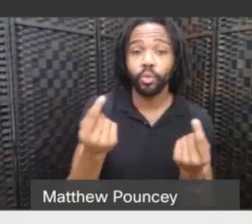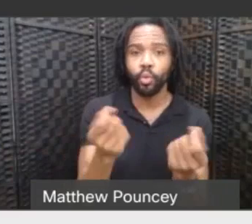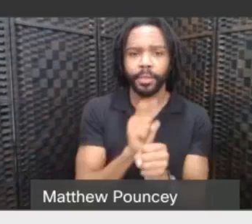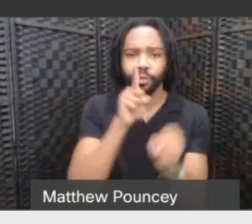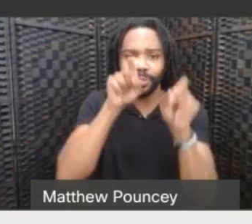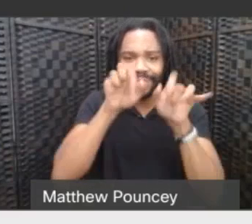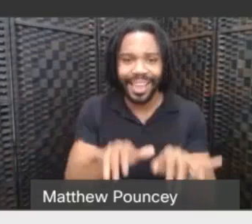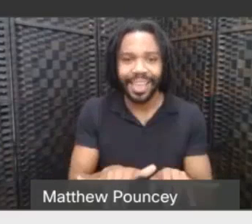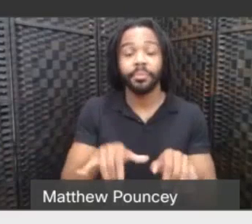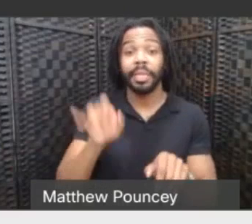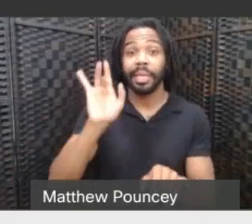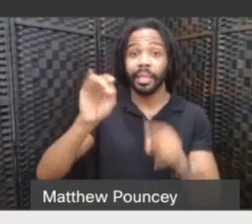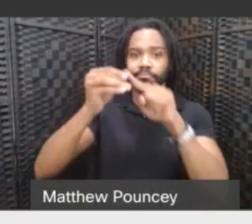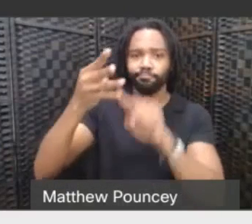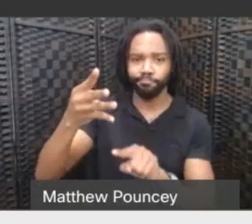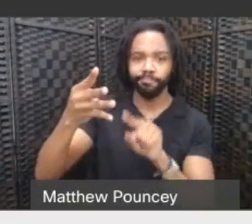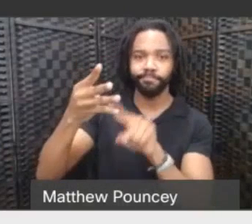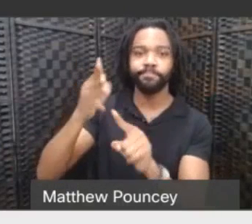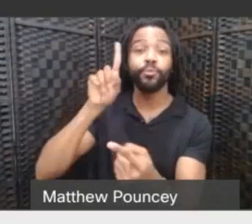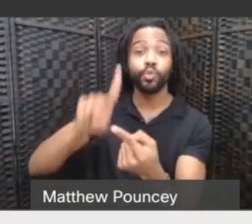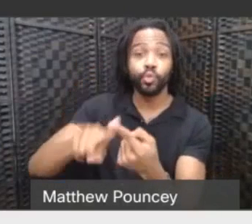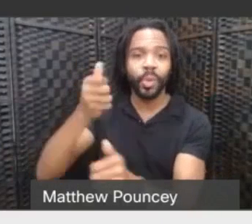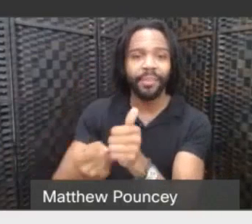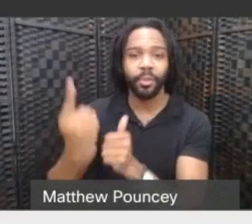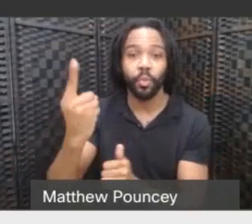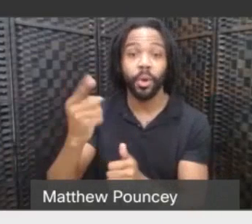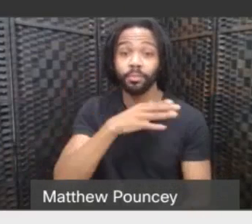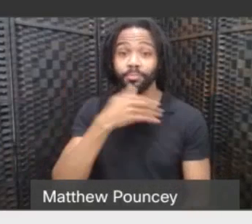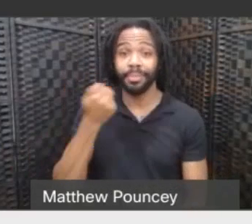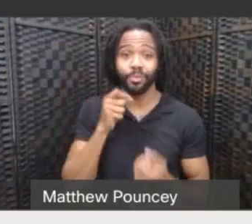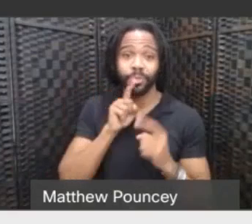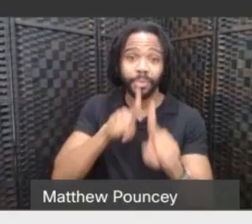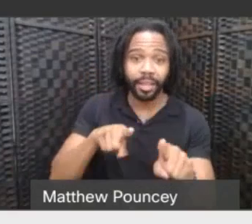in the chat, and we will do our best to respond. Thanks.